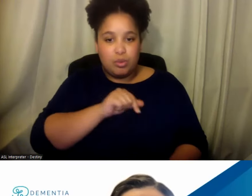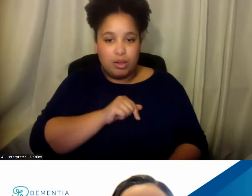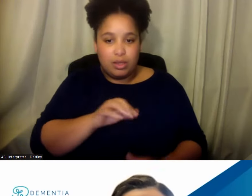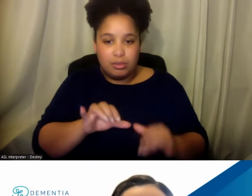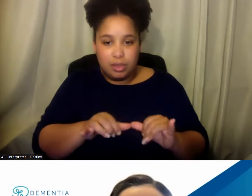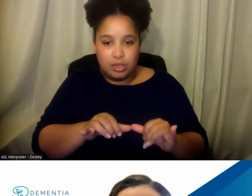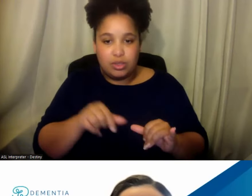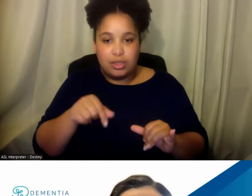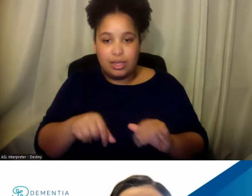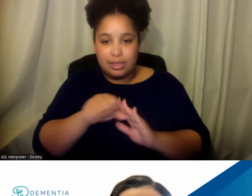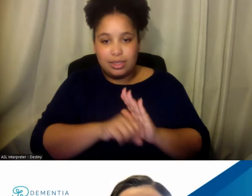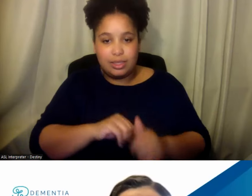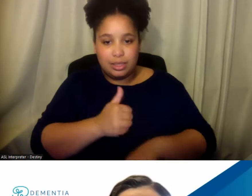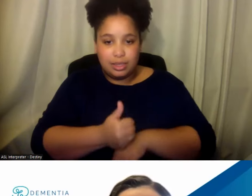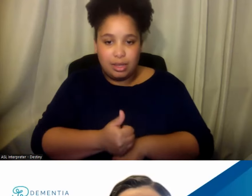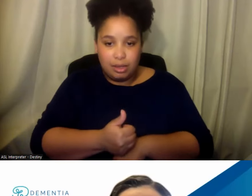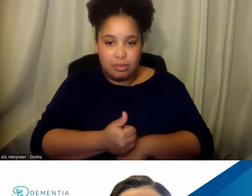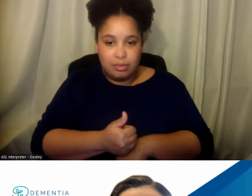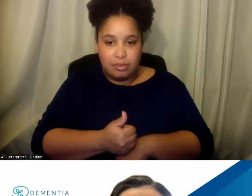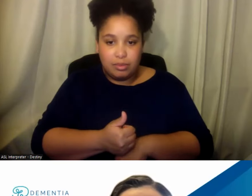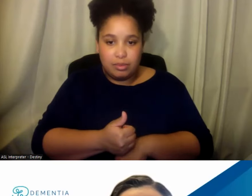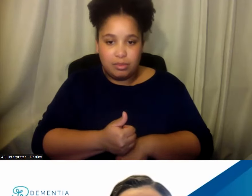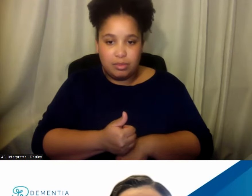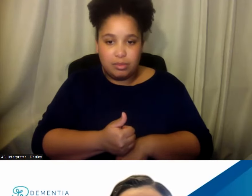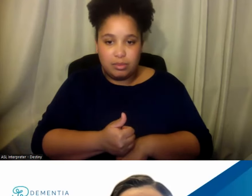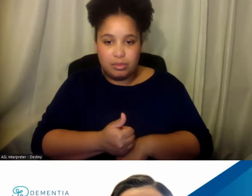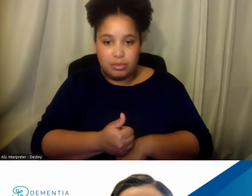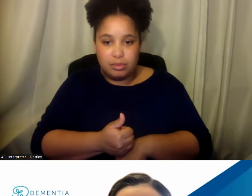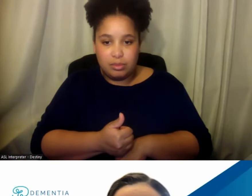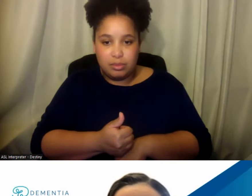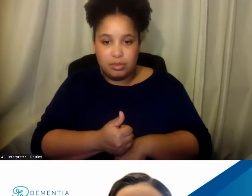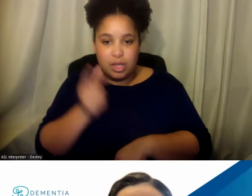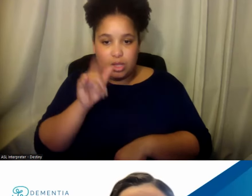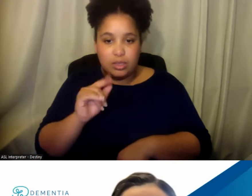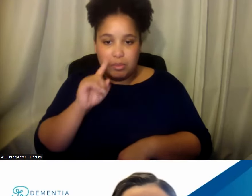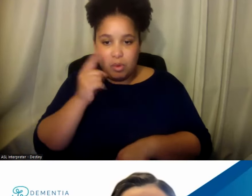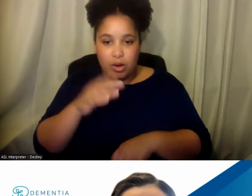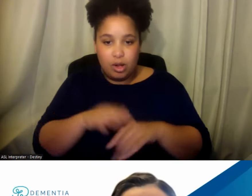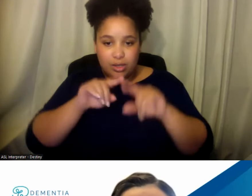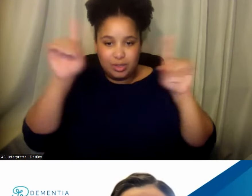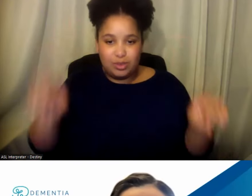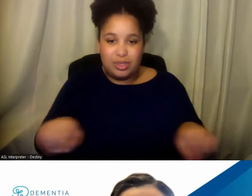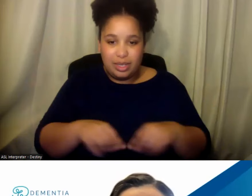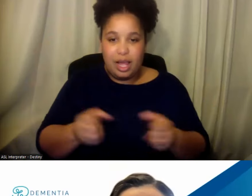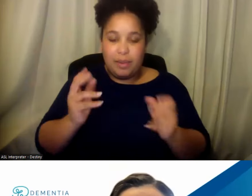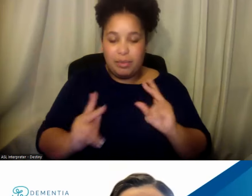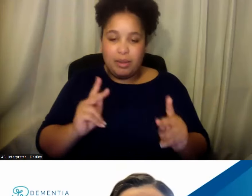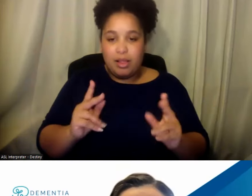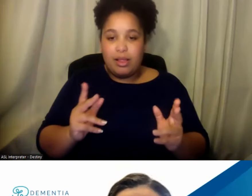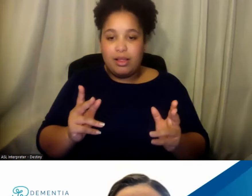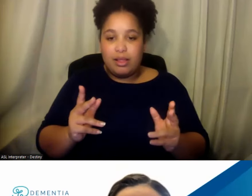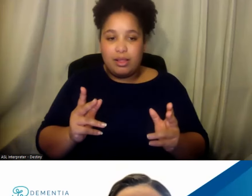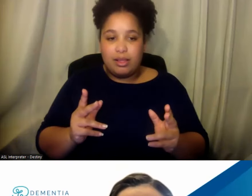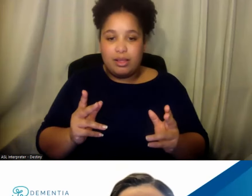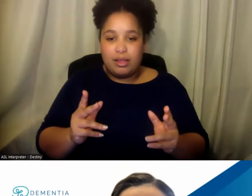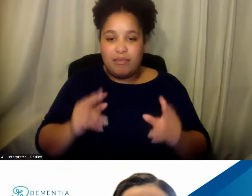put forward, I mean, that looks maybe very boring on a screen. Like, how many people have